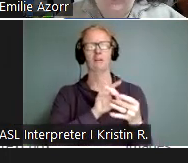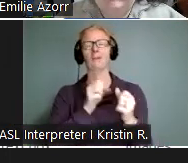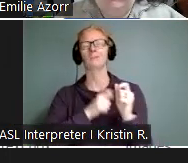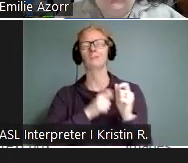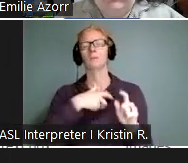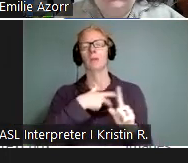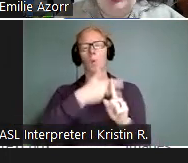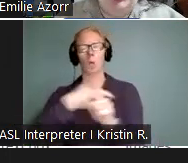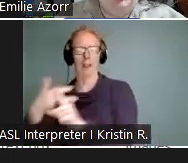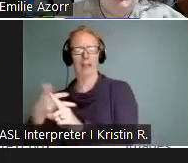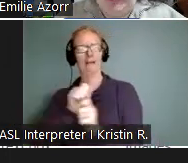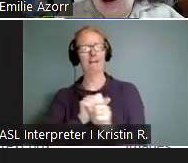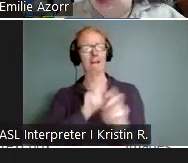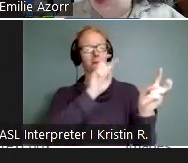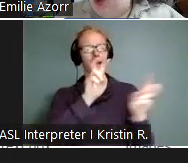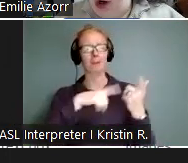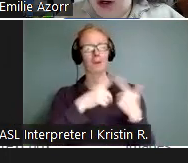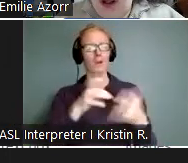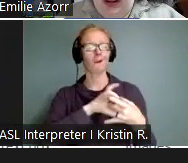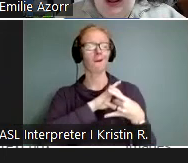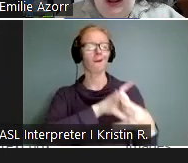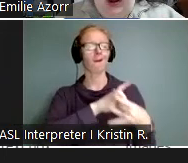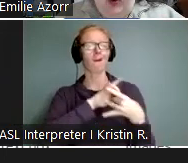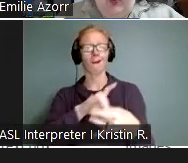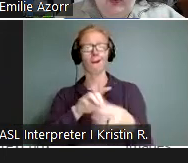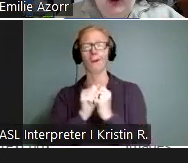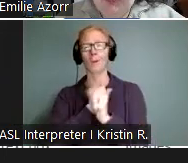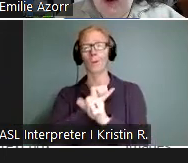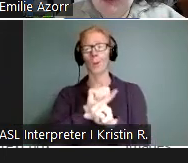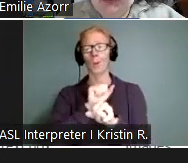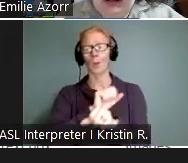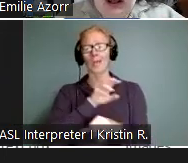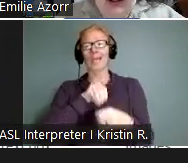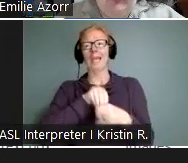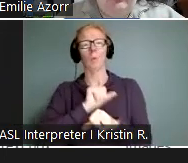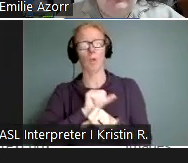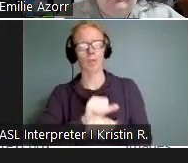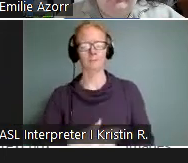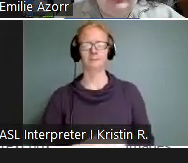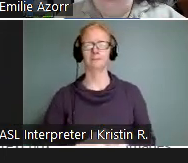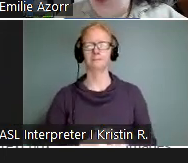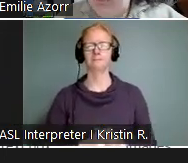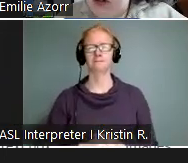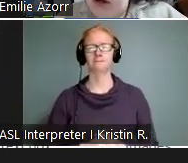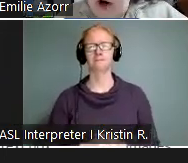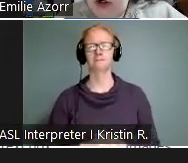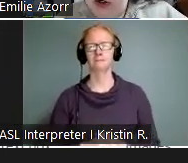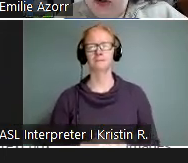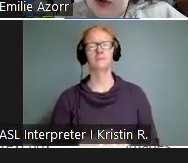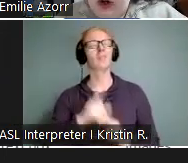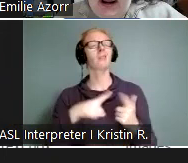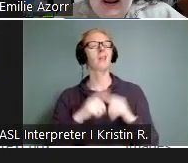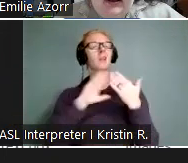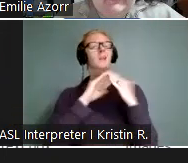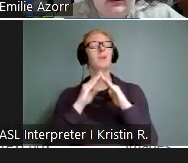those topics focused on our connection and work. We also hosted different community